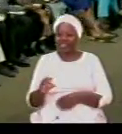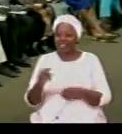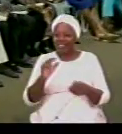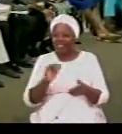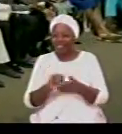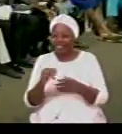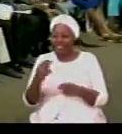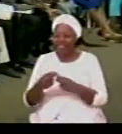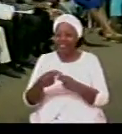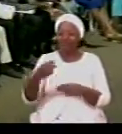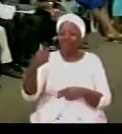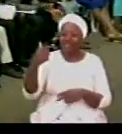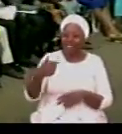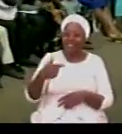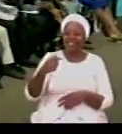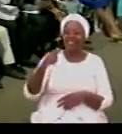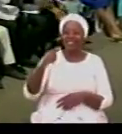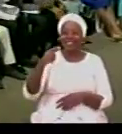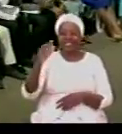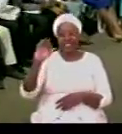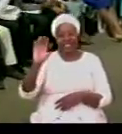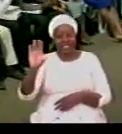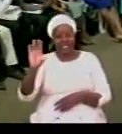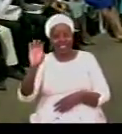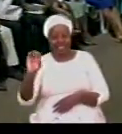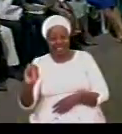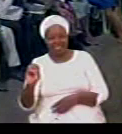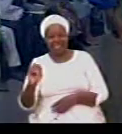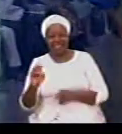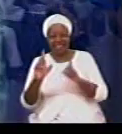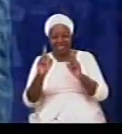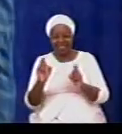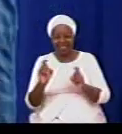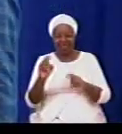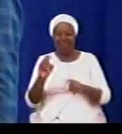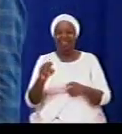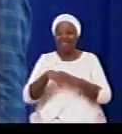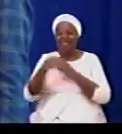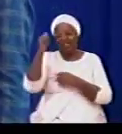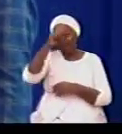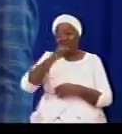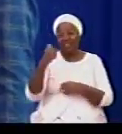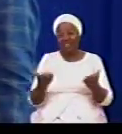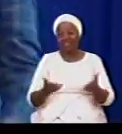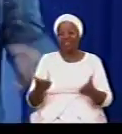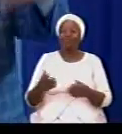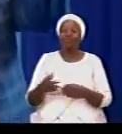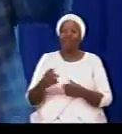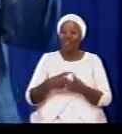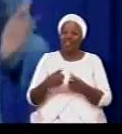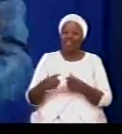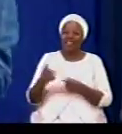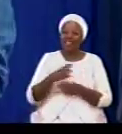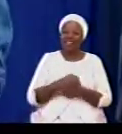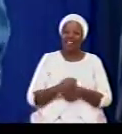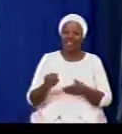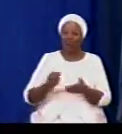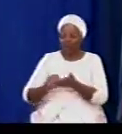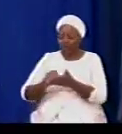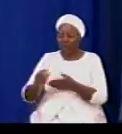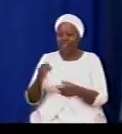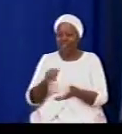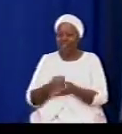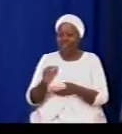for them. And so I said, all right, they registered and all that. I went in and I took the exam for them and they got